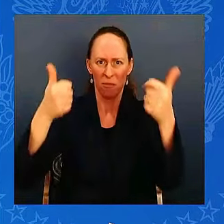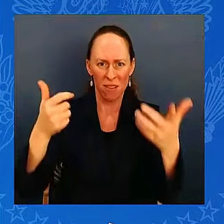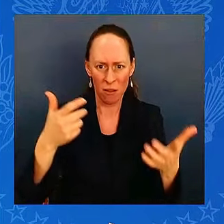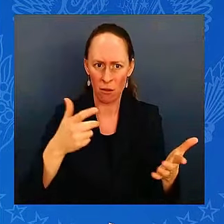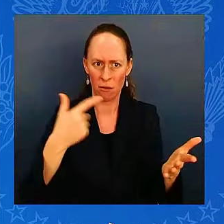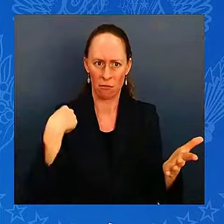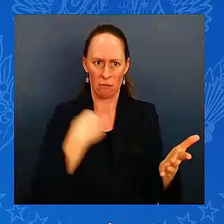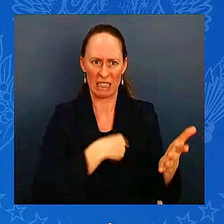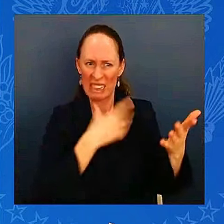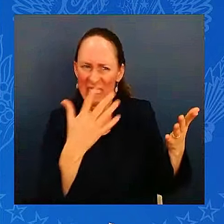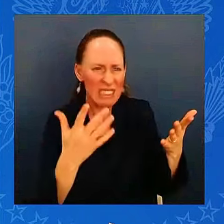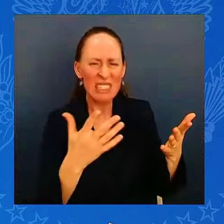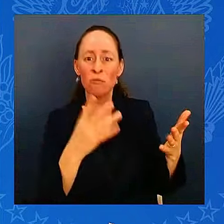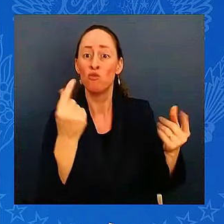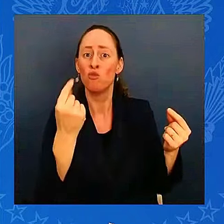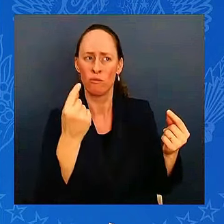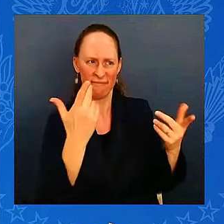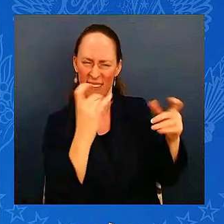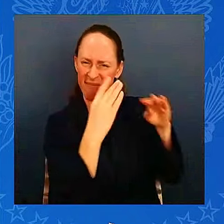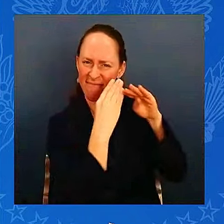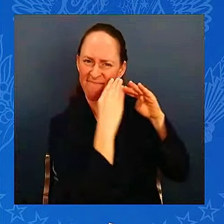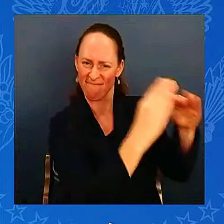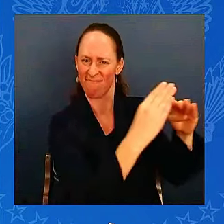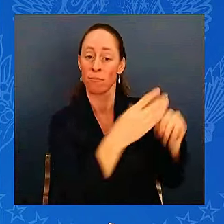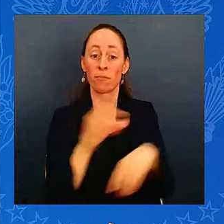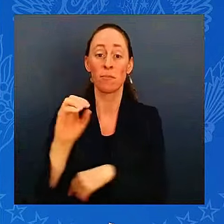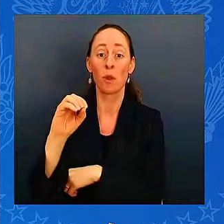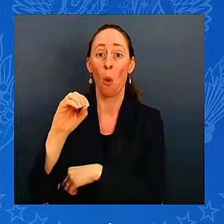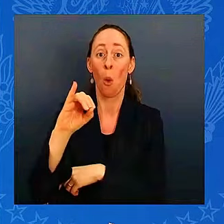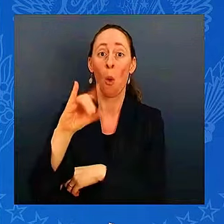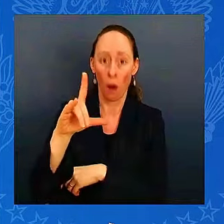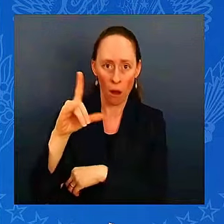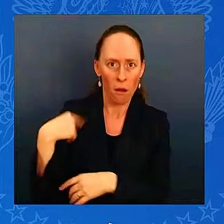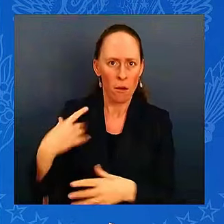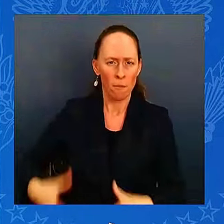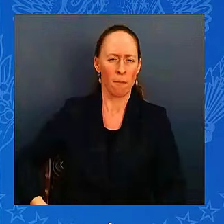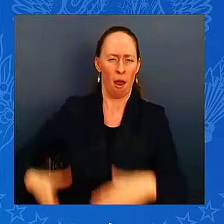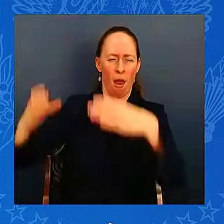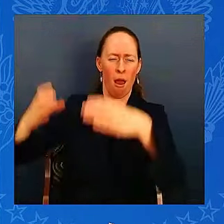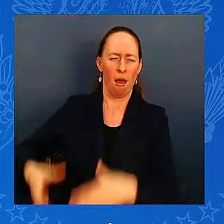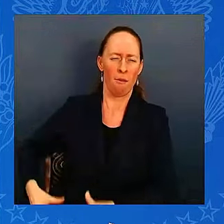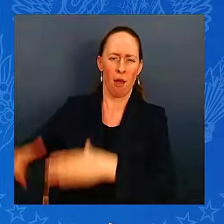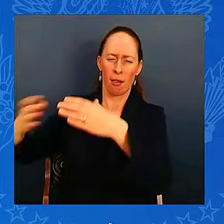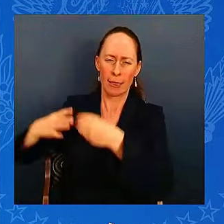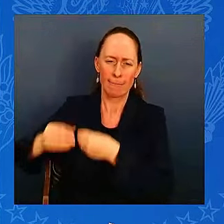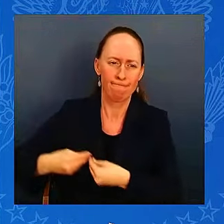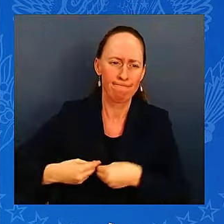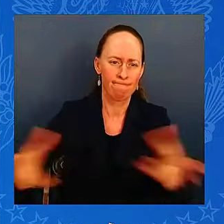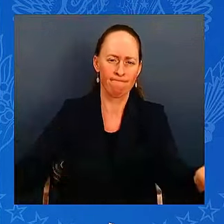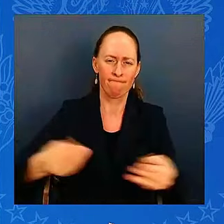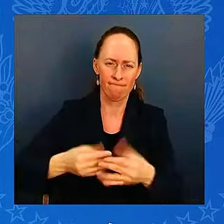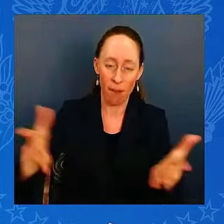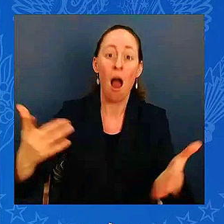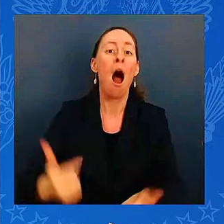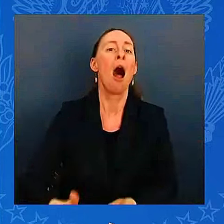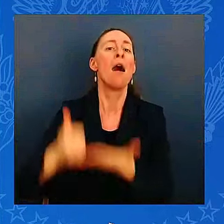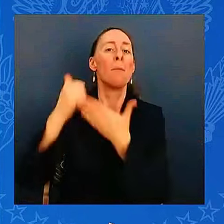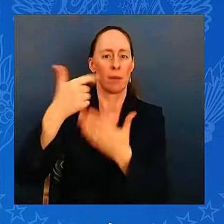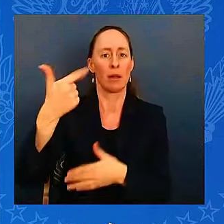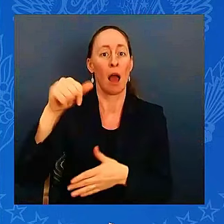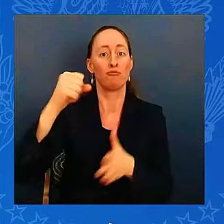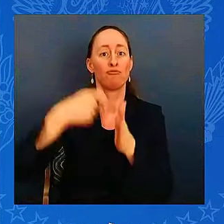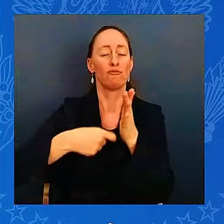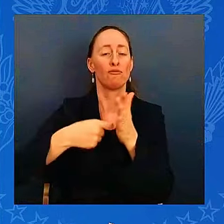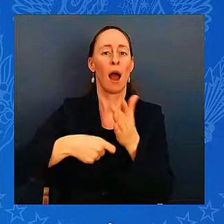markets, while also working quickly as possible to deploy clean energy resources. You know, I convened summit leaders on climate